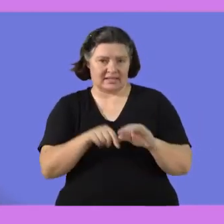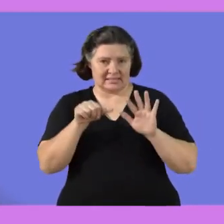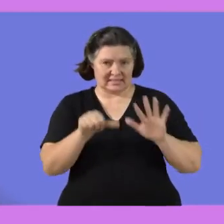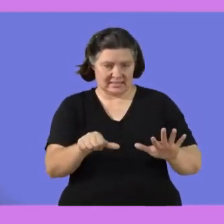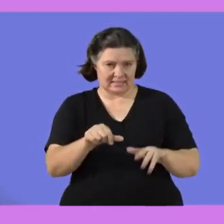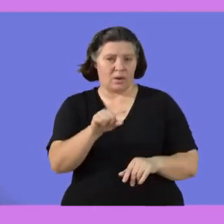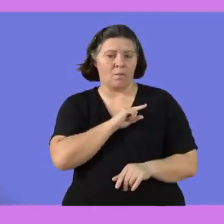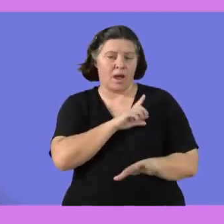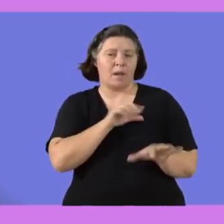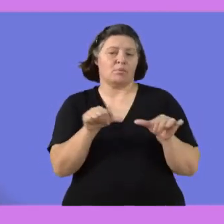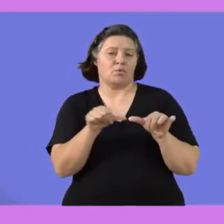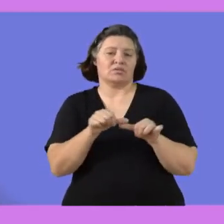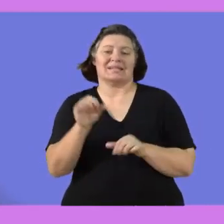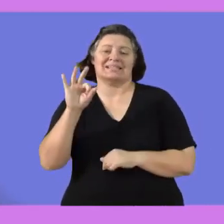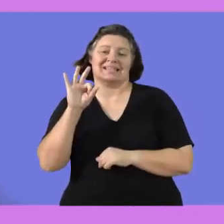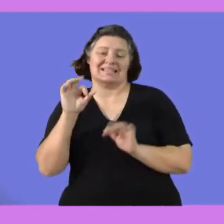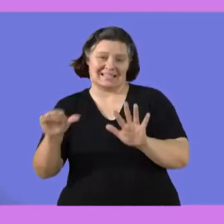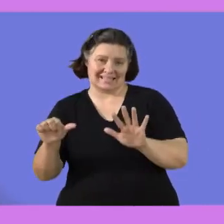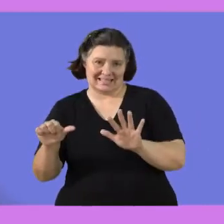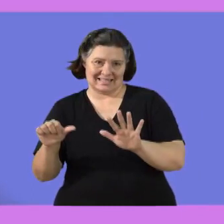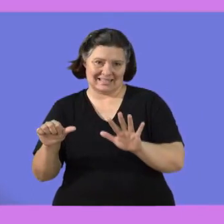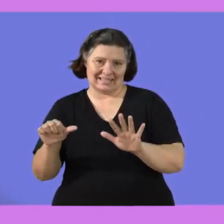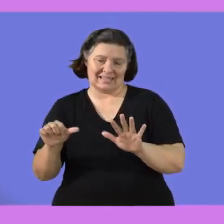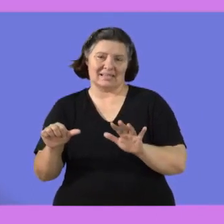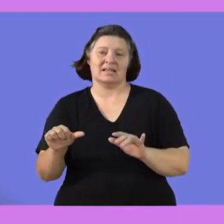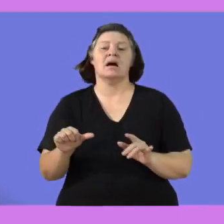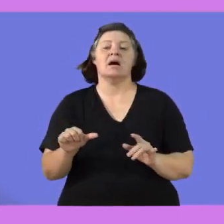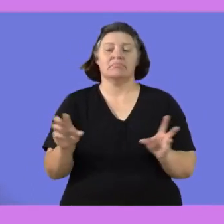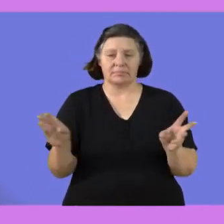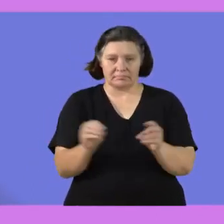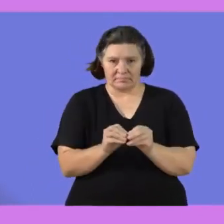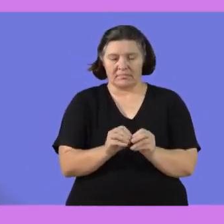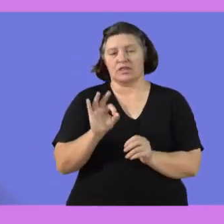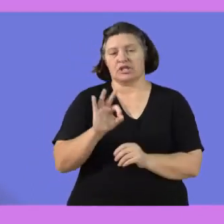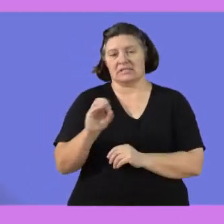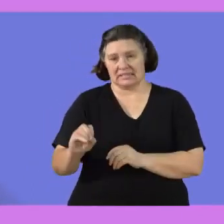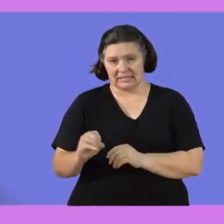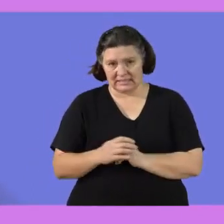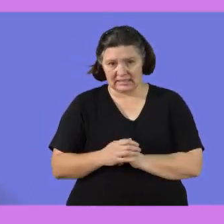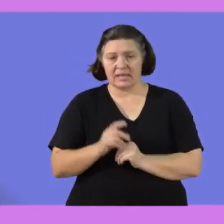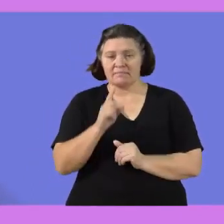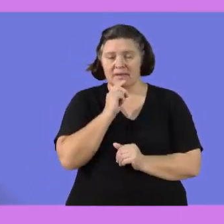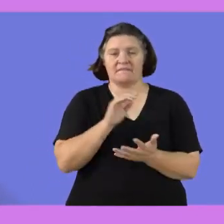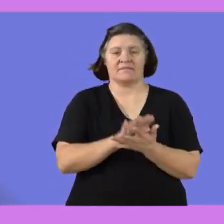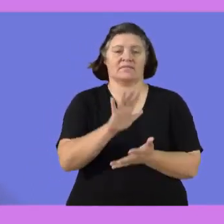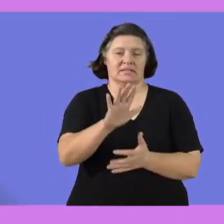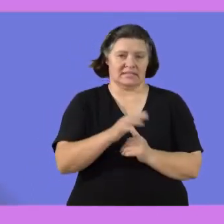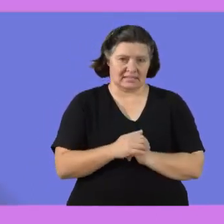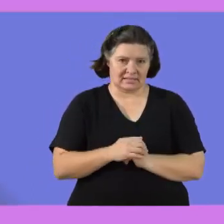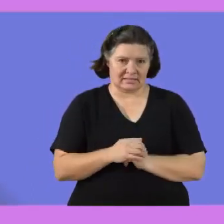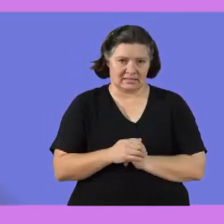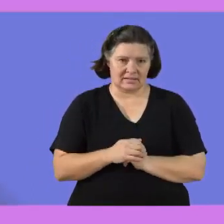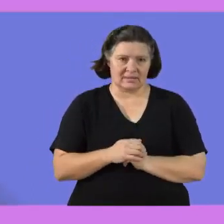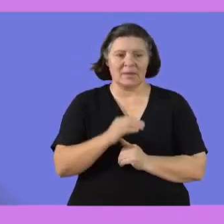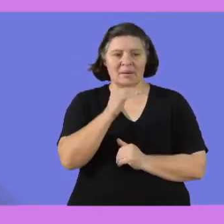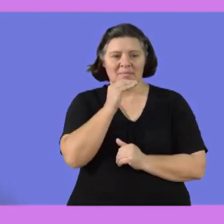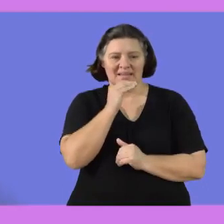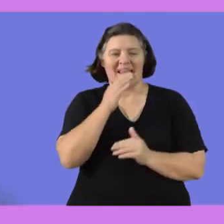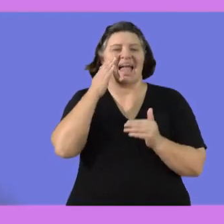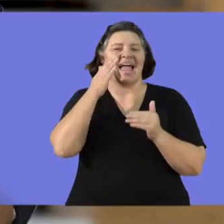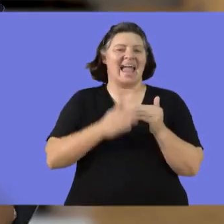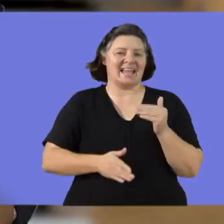divided by 6 because the proportion of stones is 6 and we multiply by 30 and we get 15. I think this